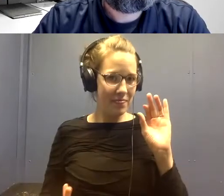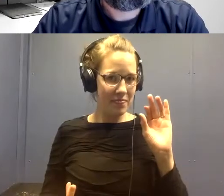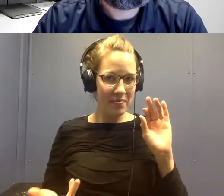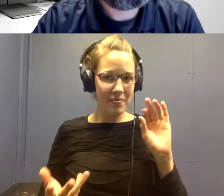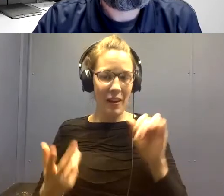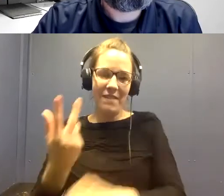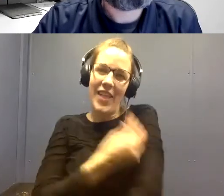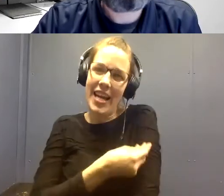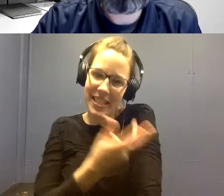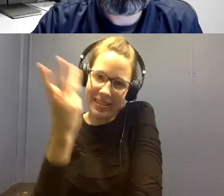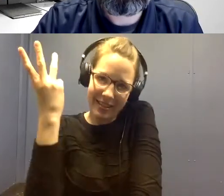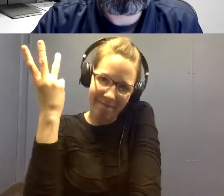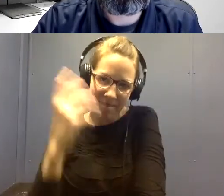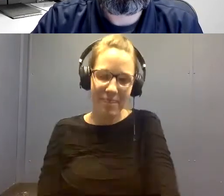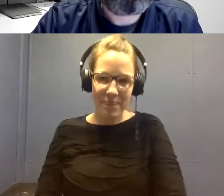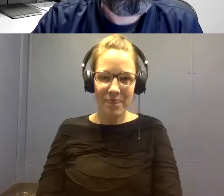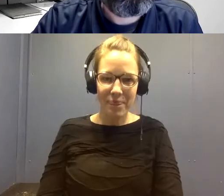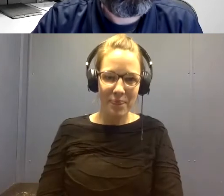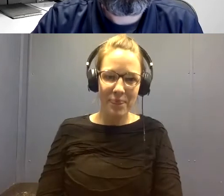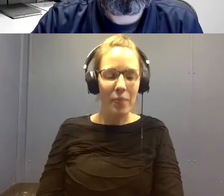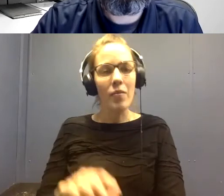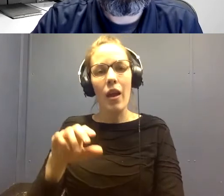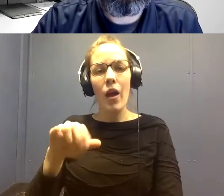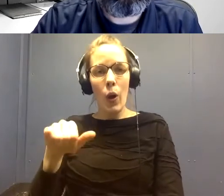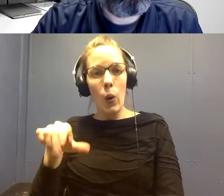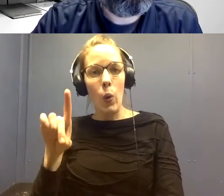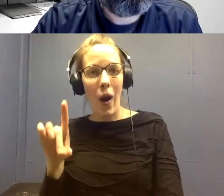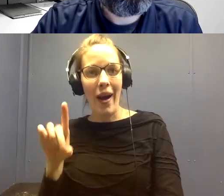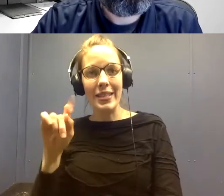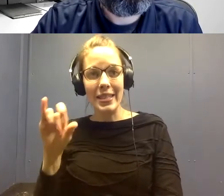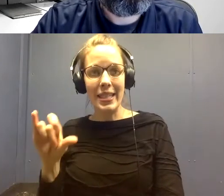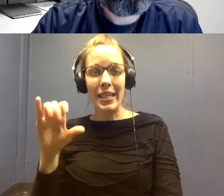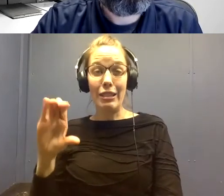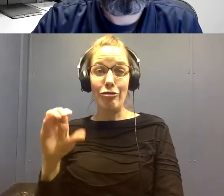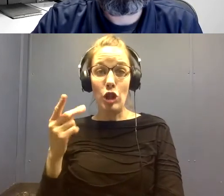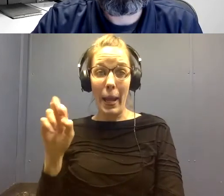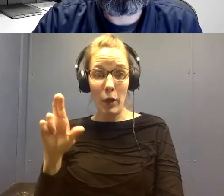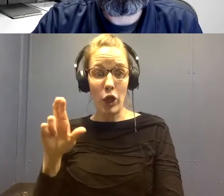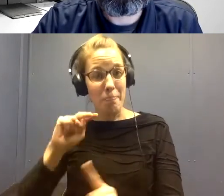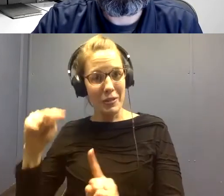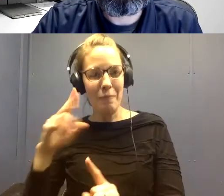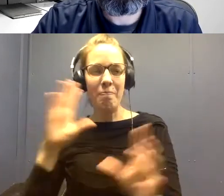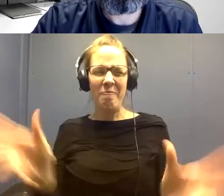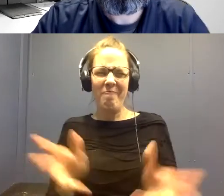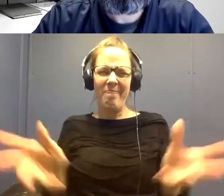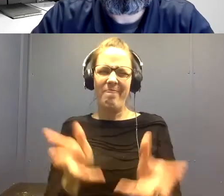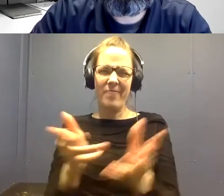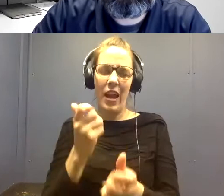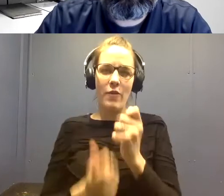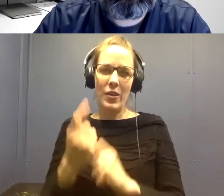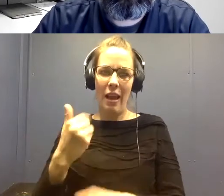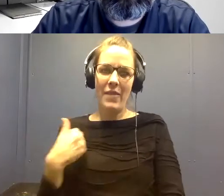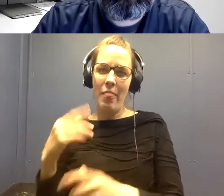in vaccinations. So from the Quad Cities Chamber's perspective, we're encouraging all employers throughout our region to have